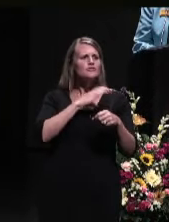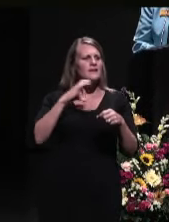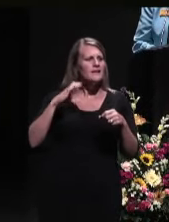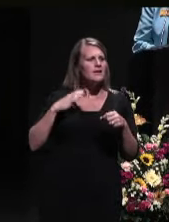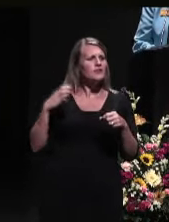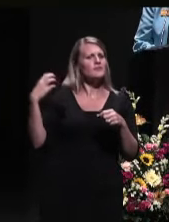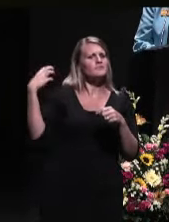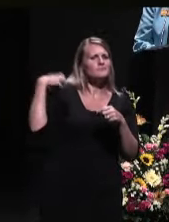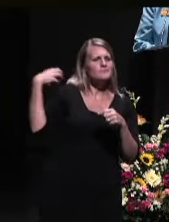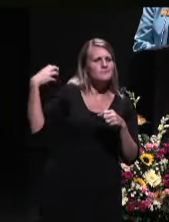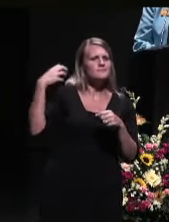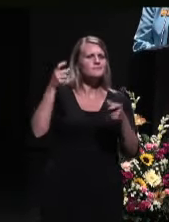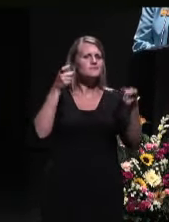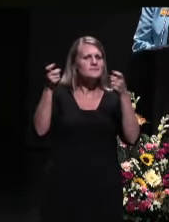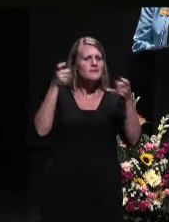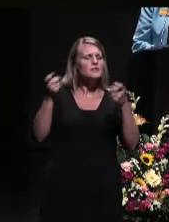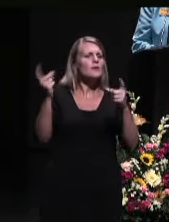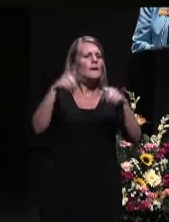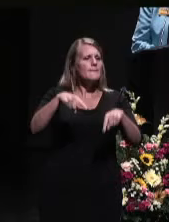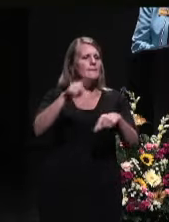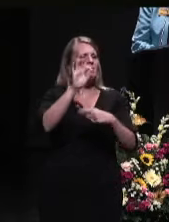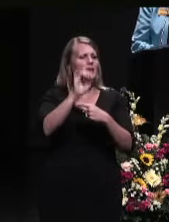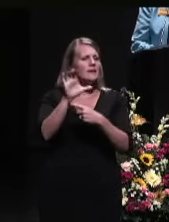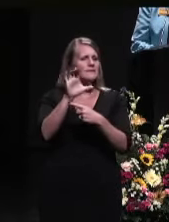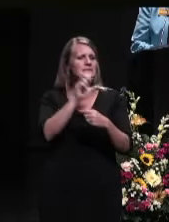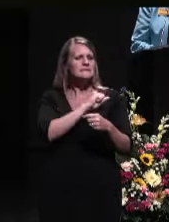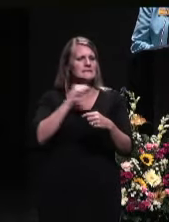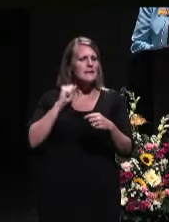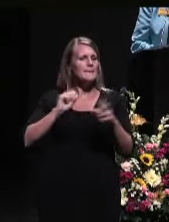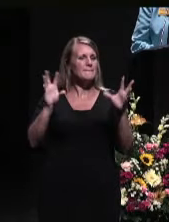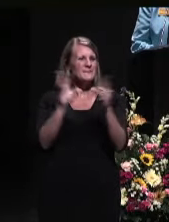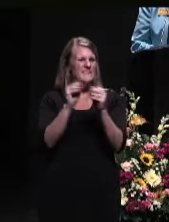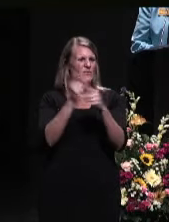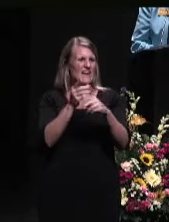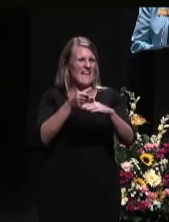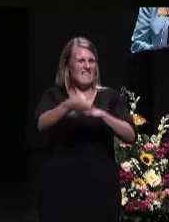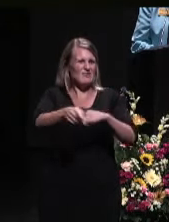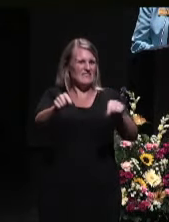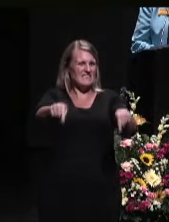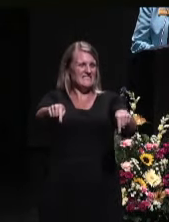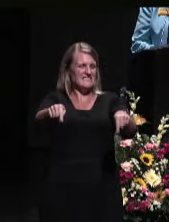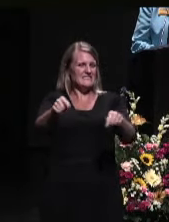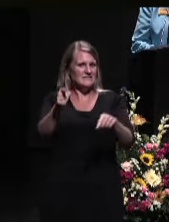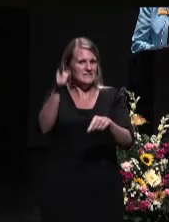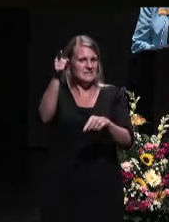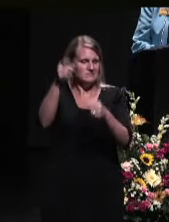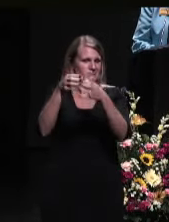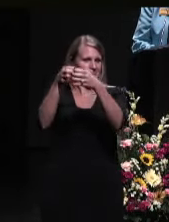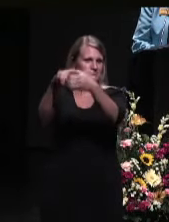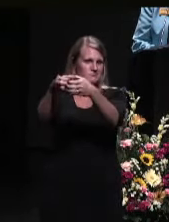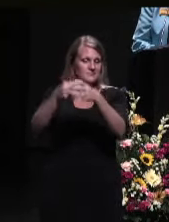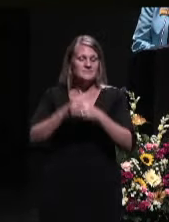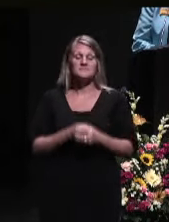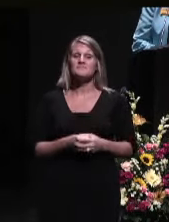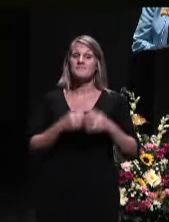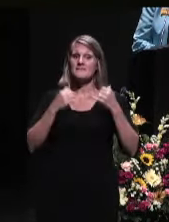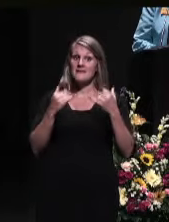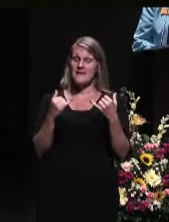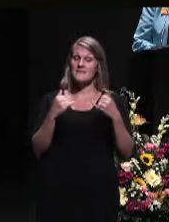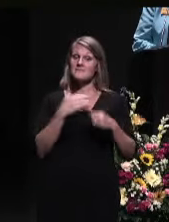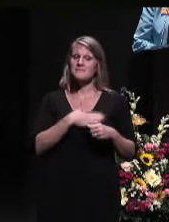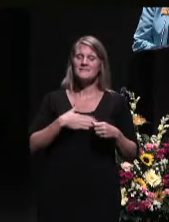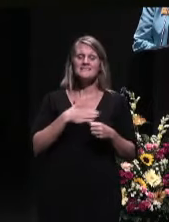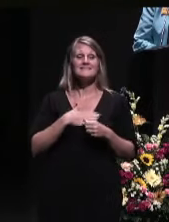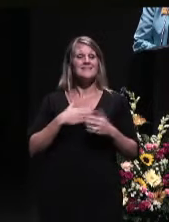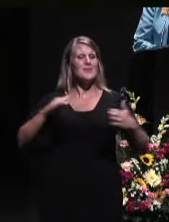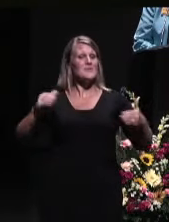UWM to attend the Faculty Senate meeting directly following the Chancellor's plenary address. At this time, I would ask you to join me in